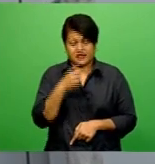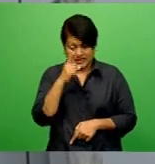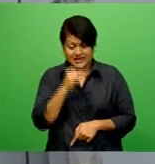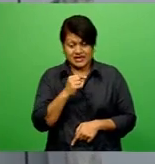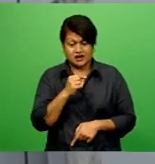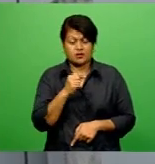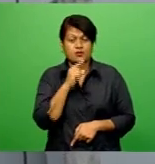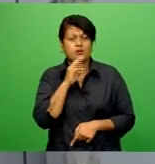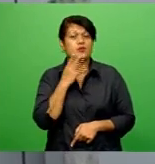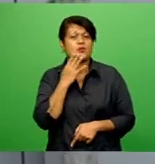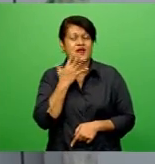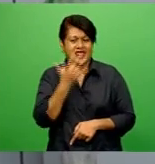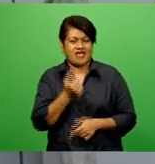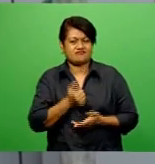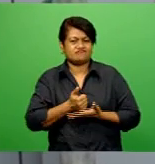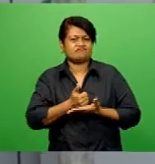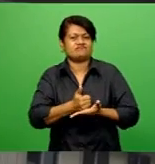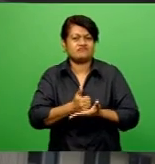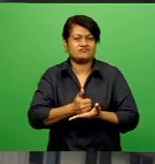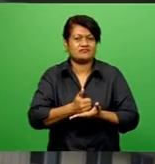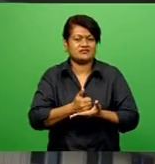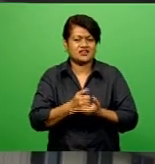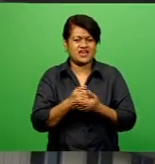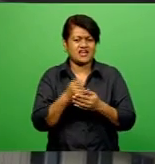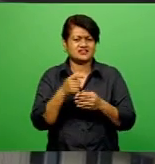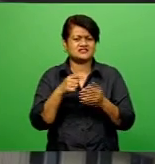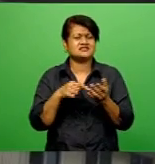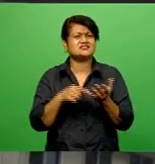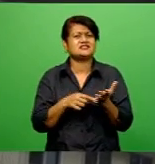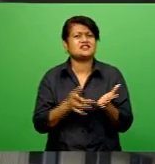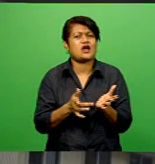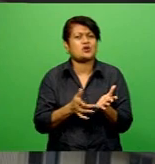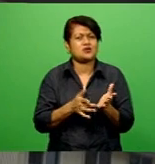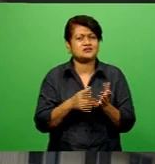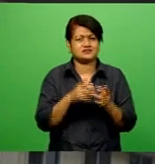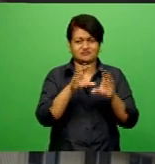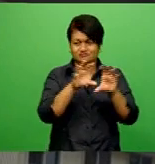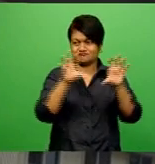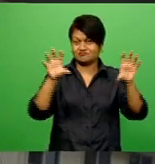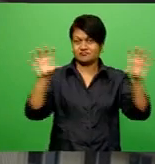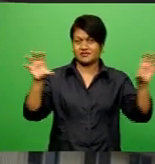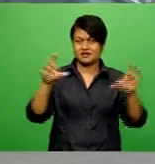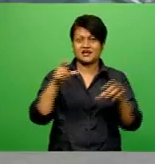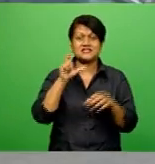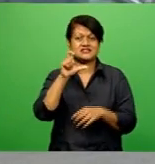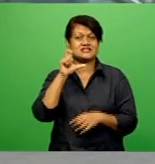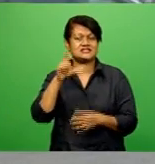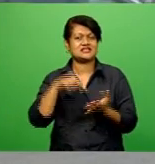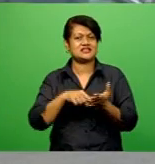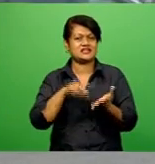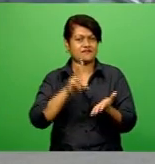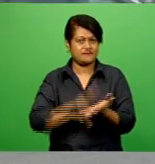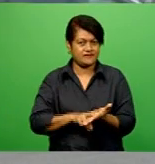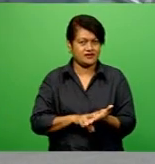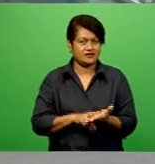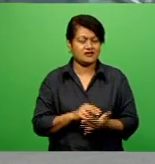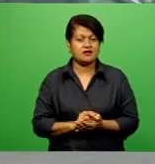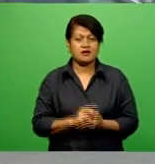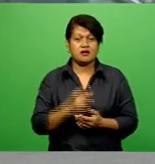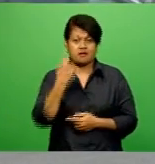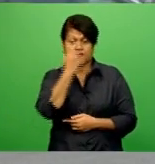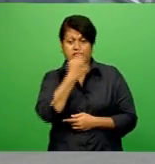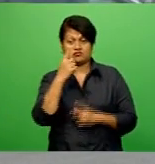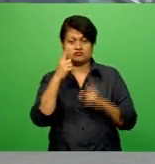have assistance, capabilities, technology down on the ground in terms of cameras and CCTV. The feed from the facial